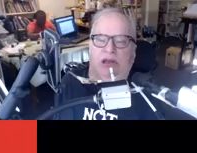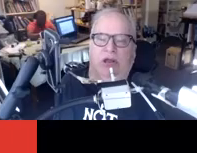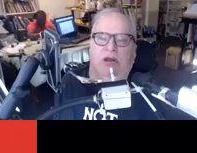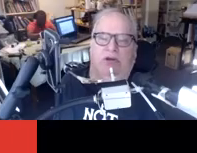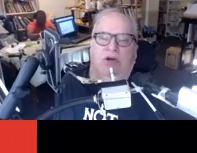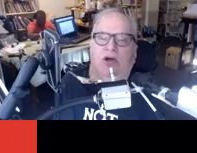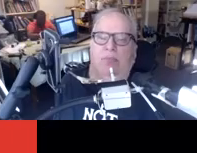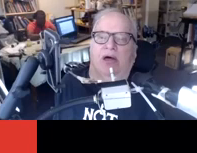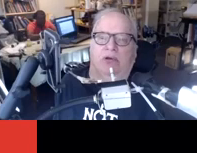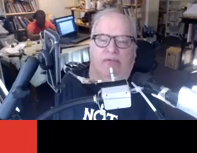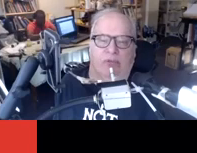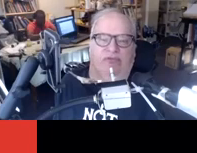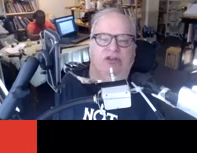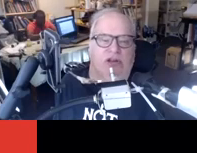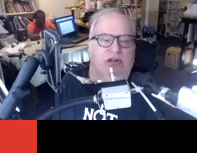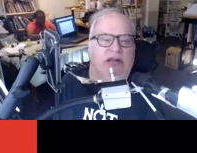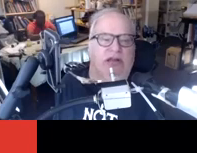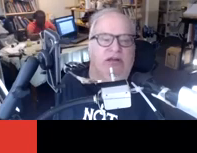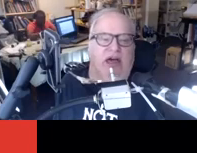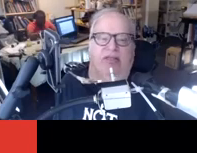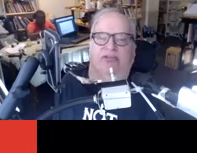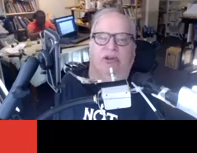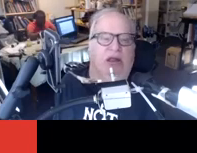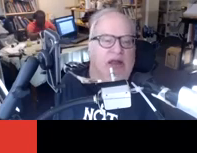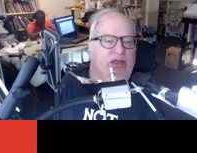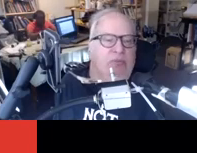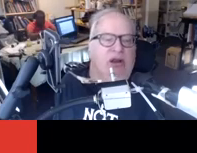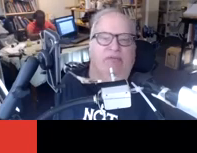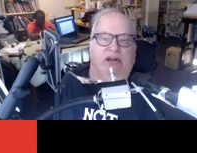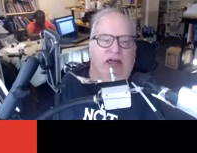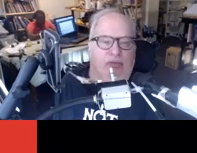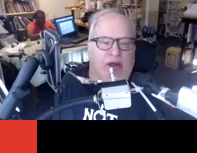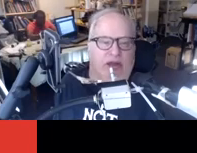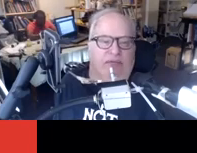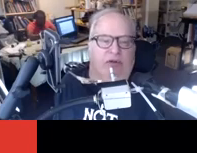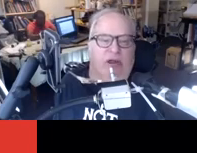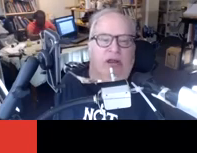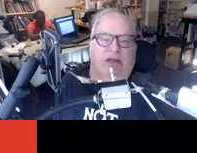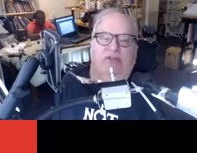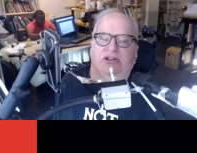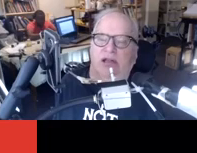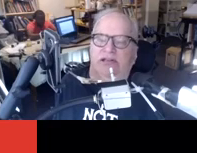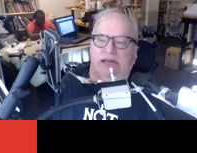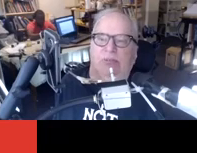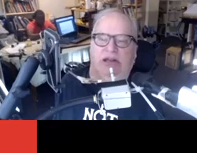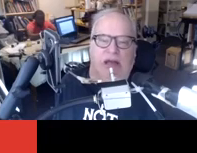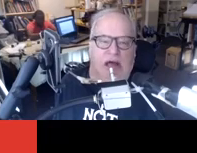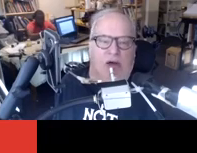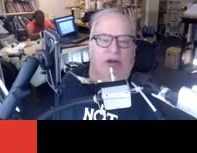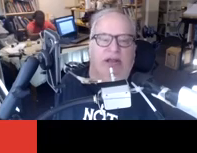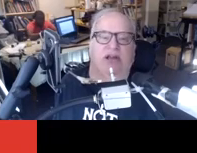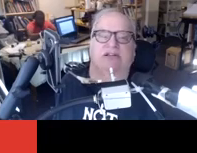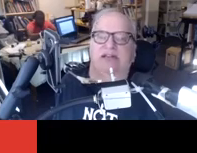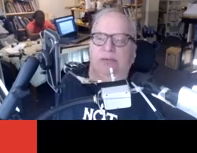unseemly to talk about government-facilitated deaths in the middle of a death wave. If it's unseemly